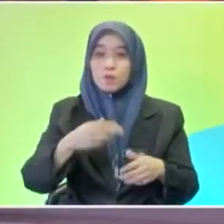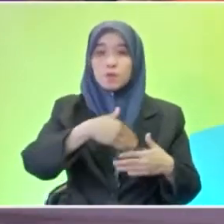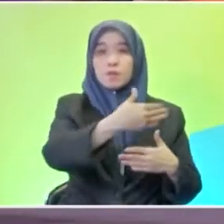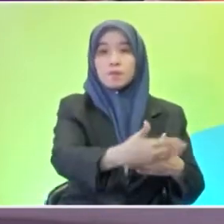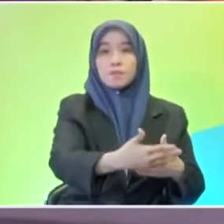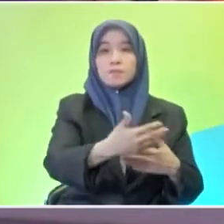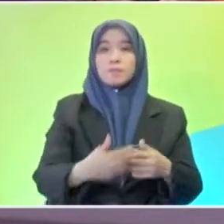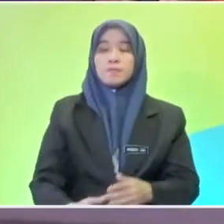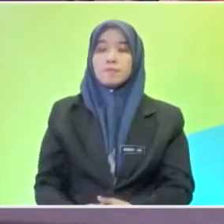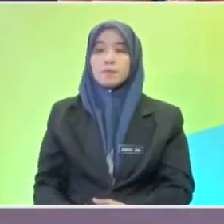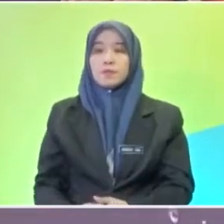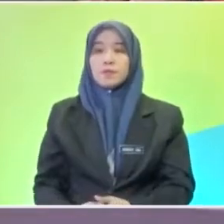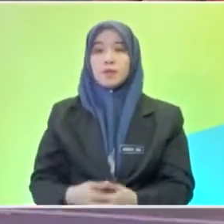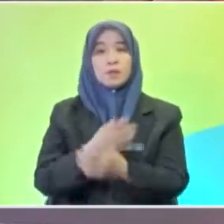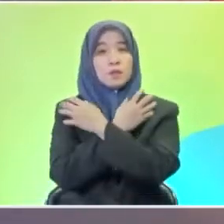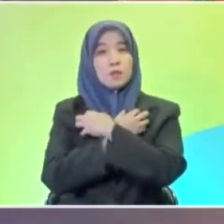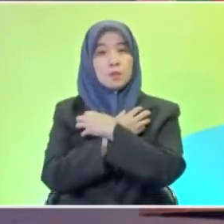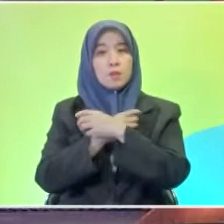Next.